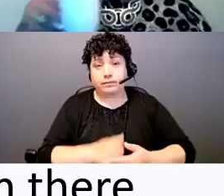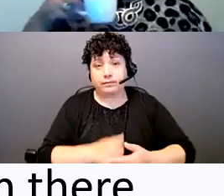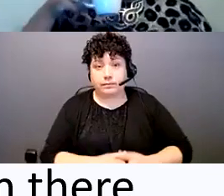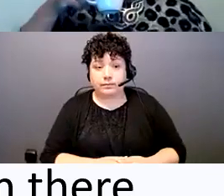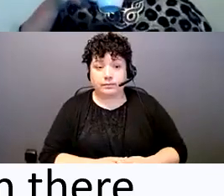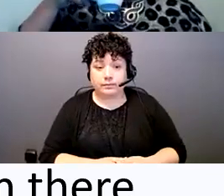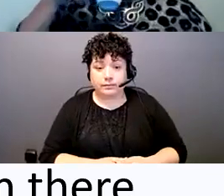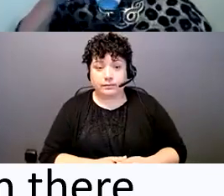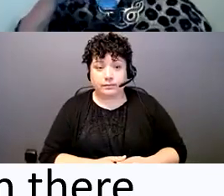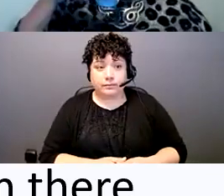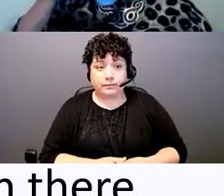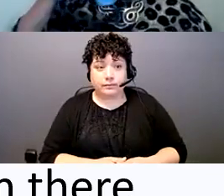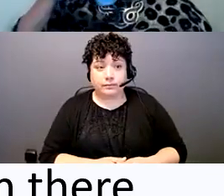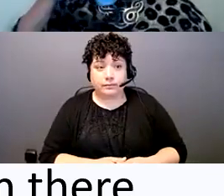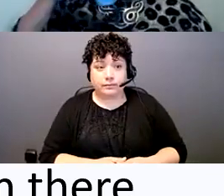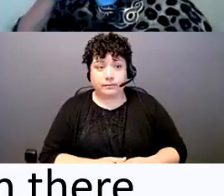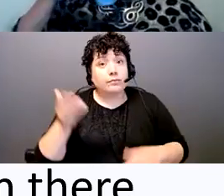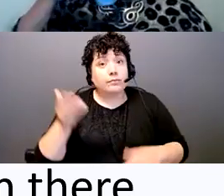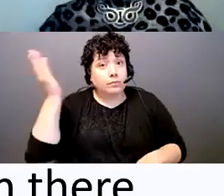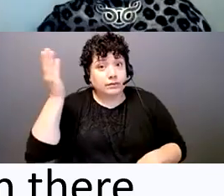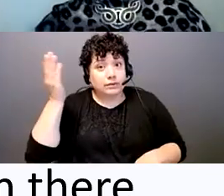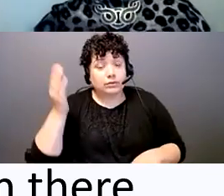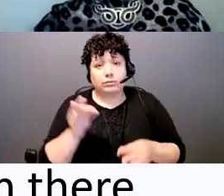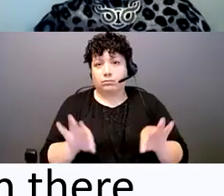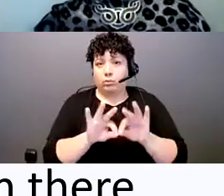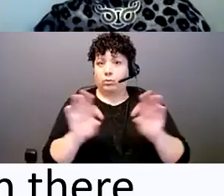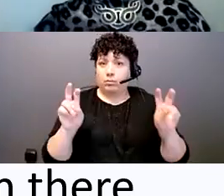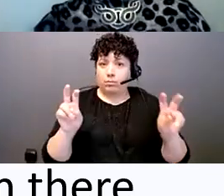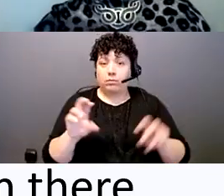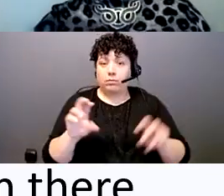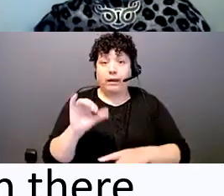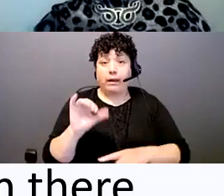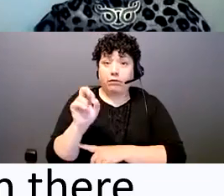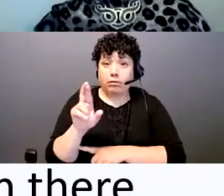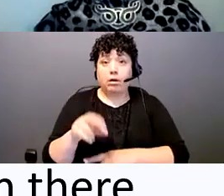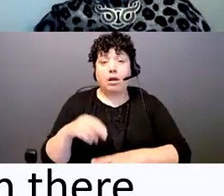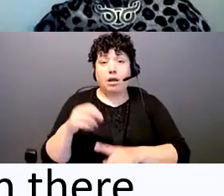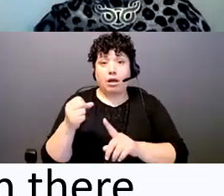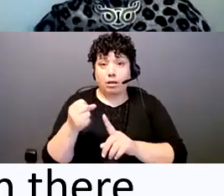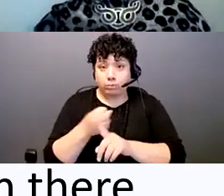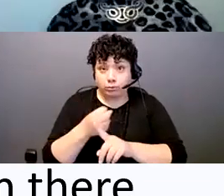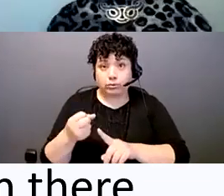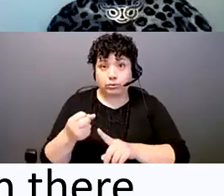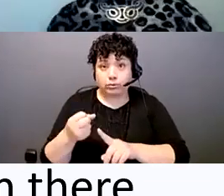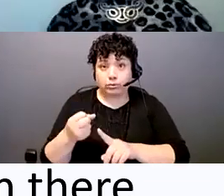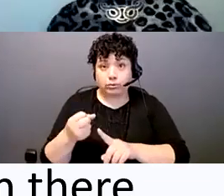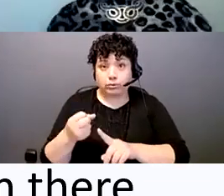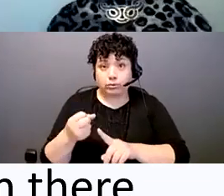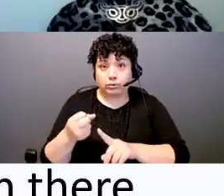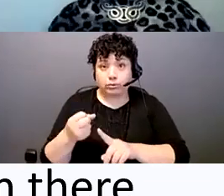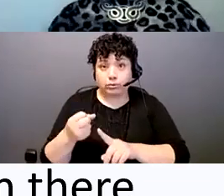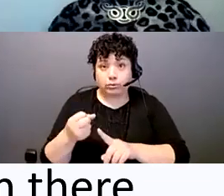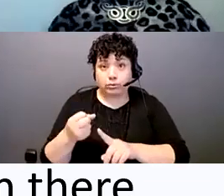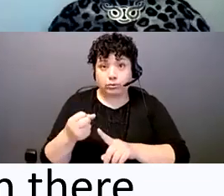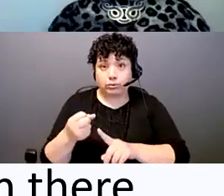So this presentation today is on a very important topic, elder abuse and substance use disorders happening at the same time. And you all know